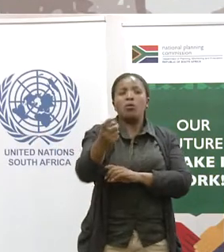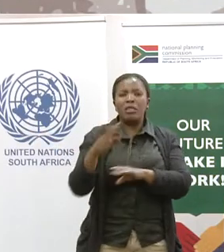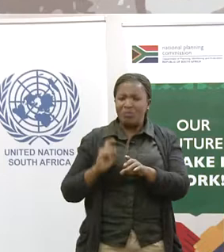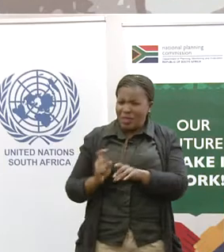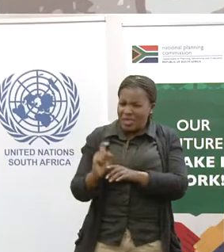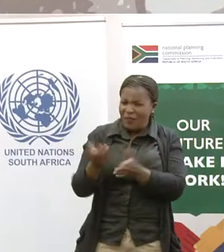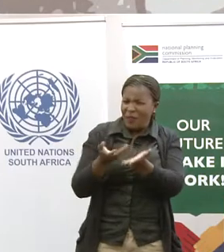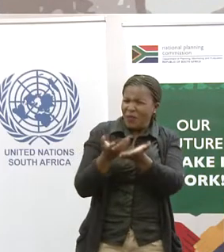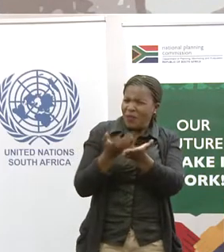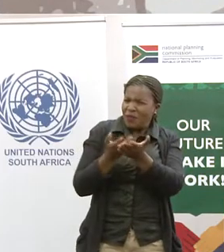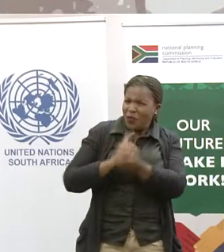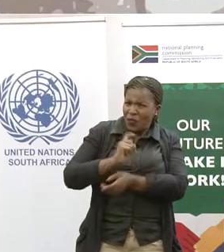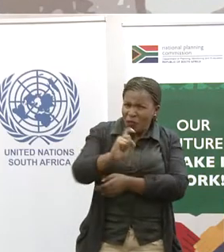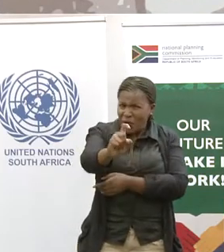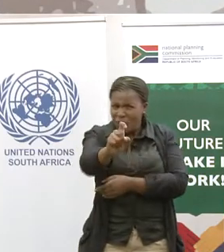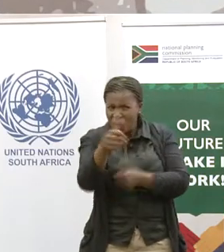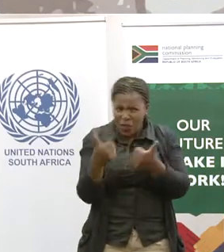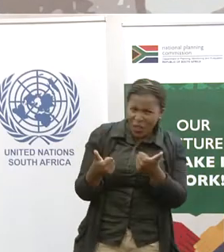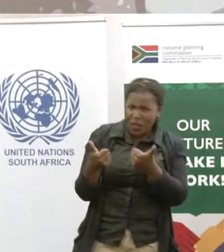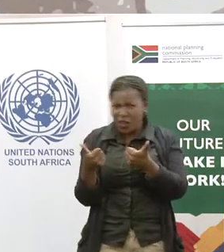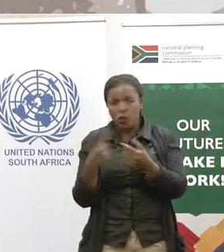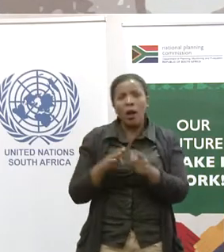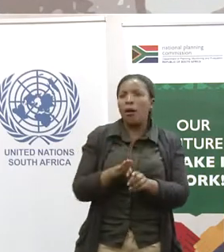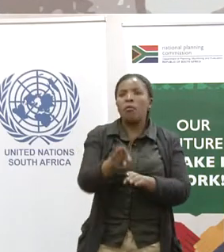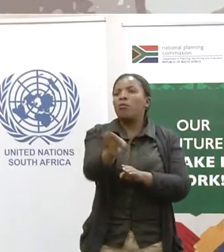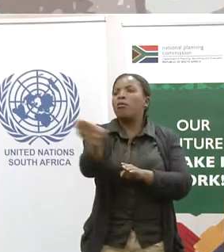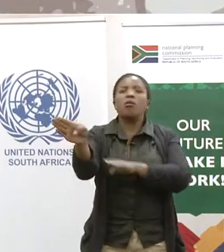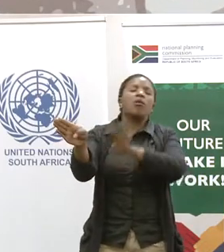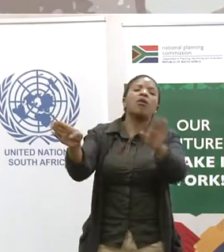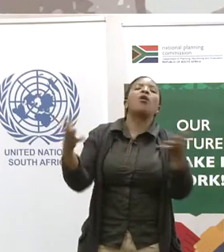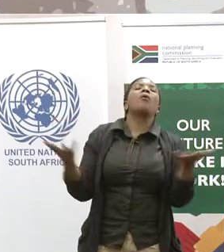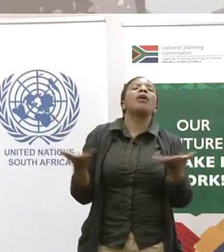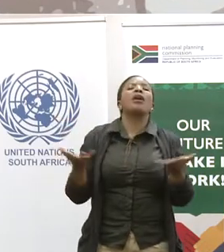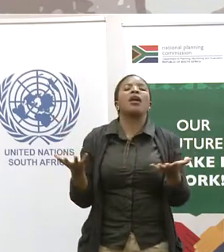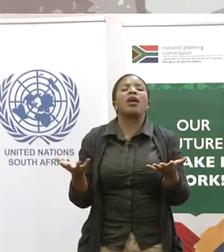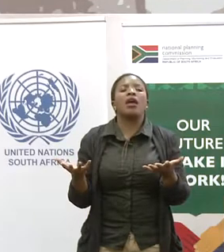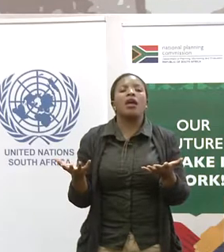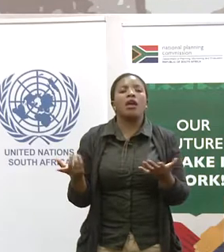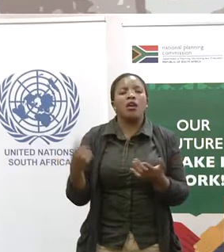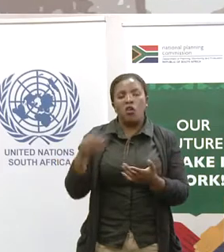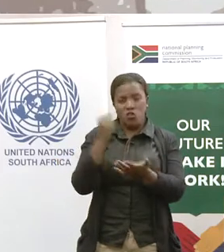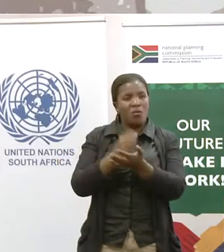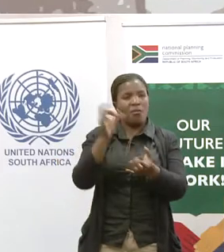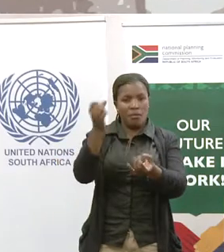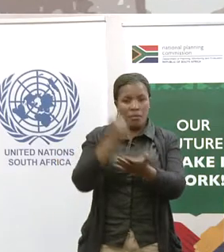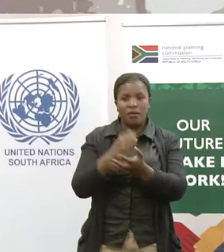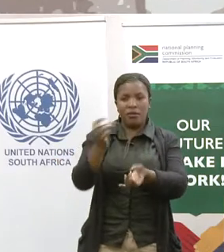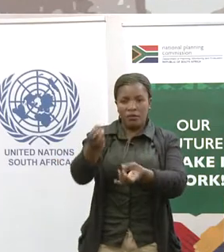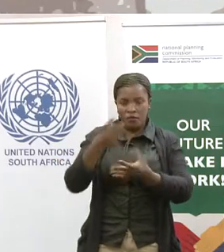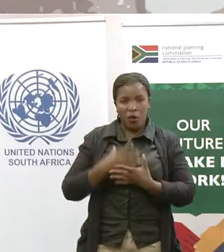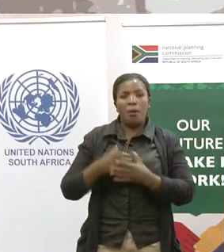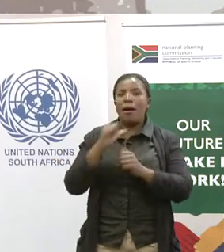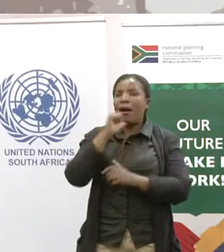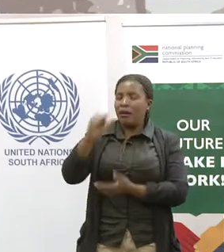drive? And which direction must we be headed? And that is where we are here today, for you to provide the answers.